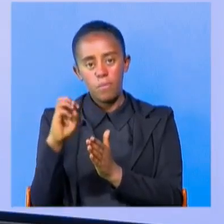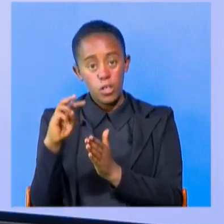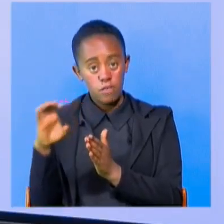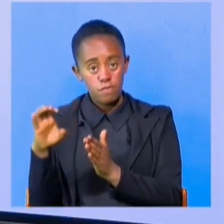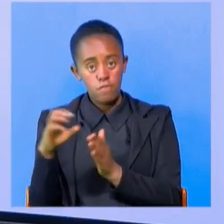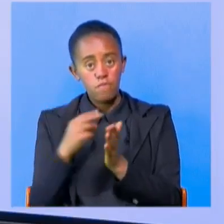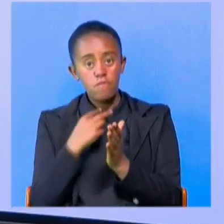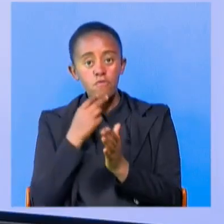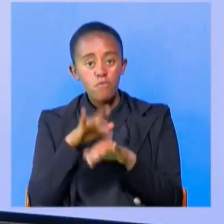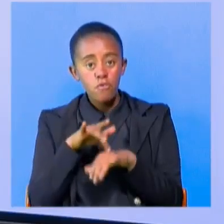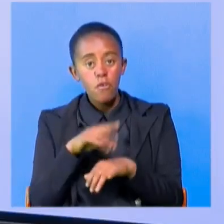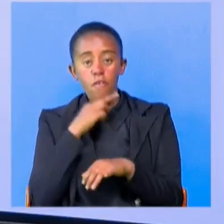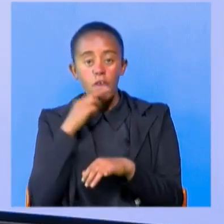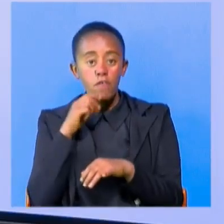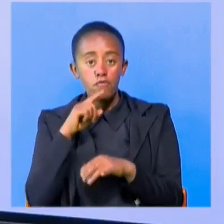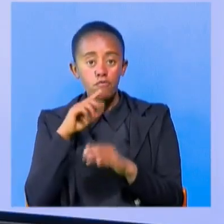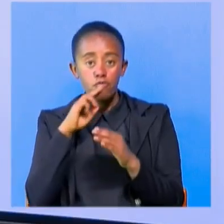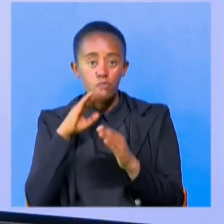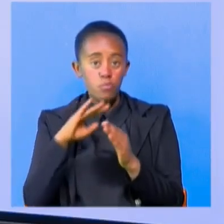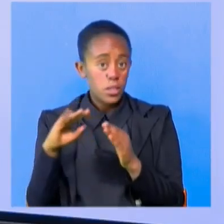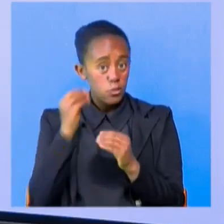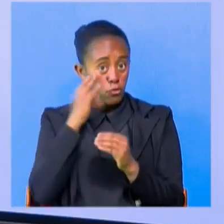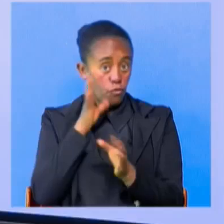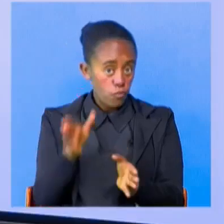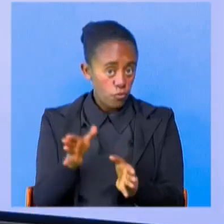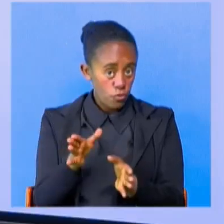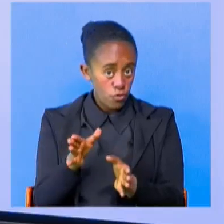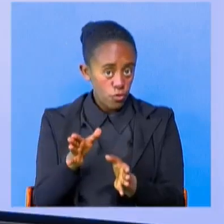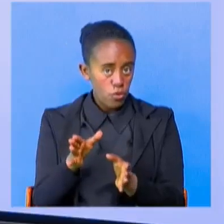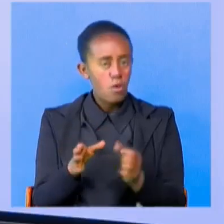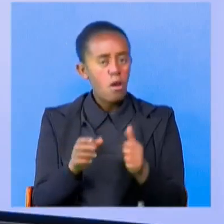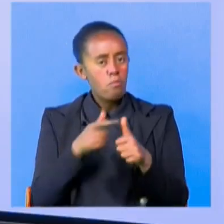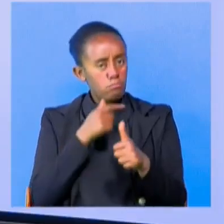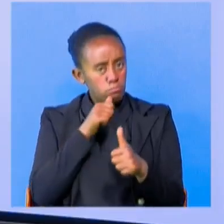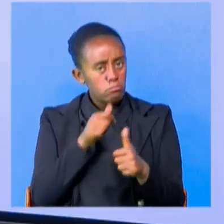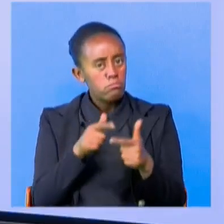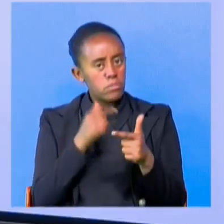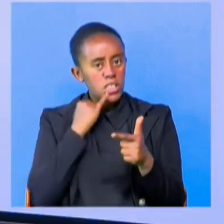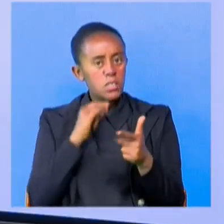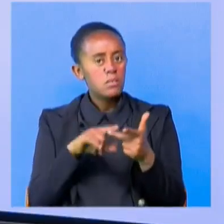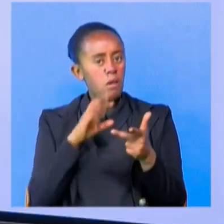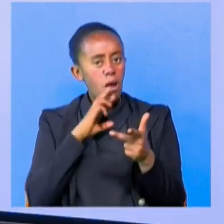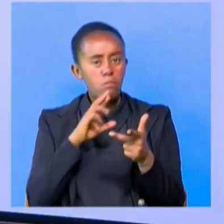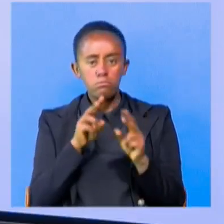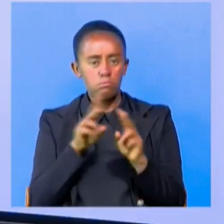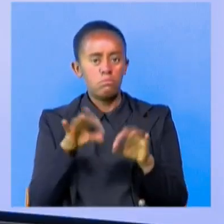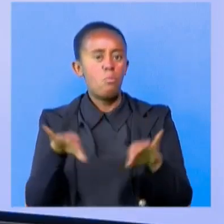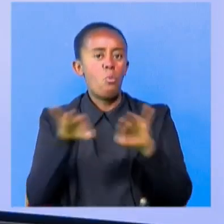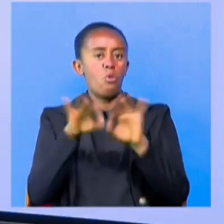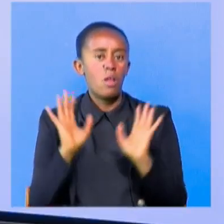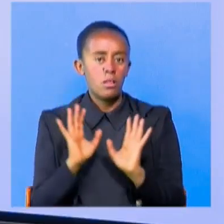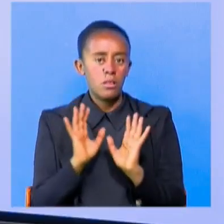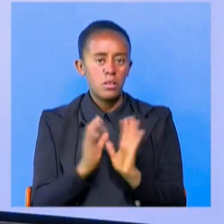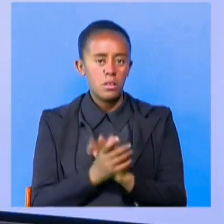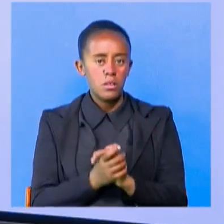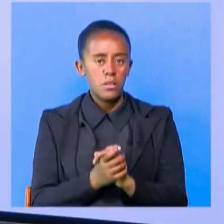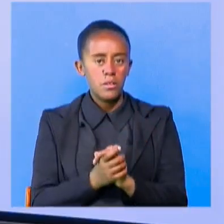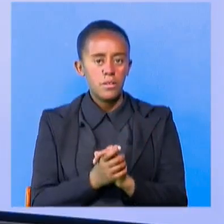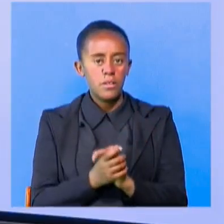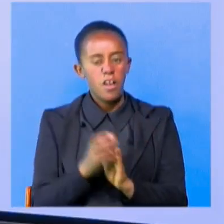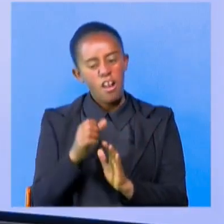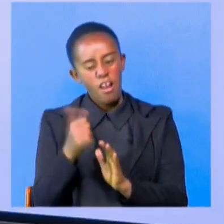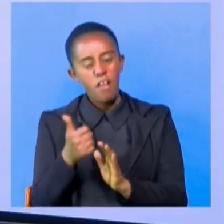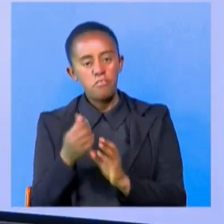that those verbs to be's, is, are very important. Let's go and do